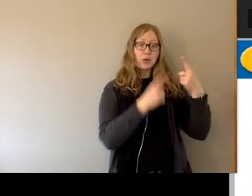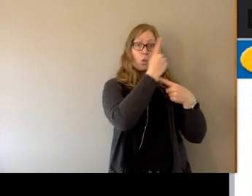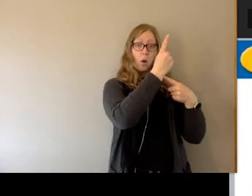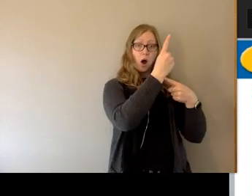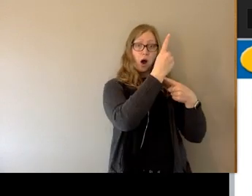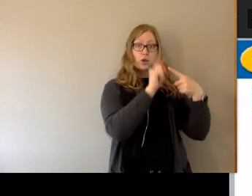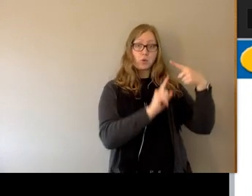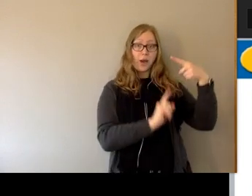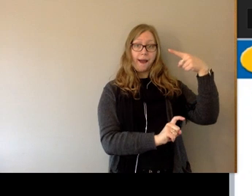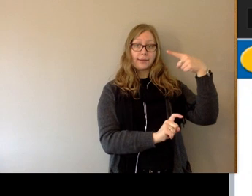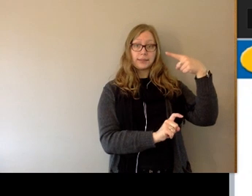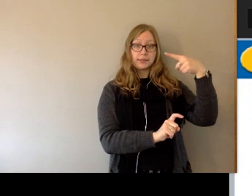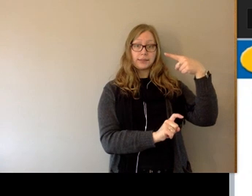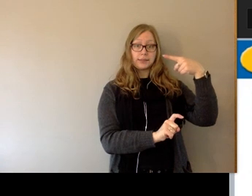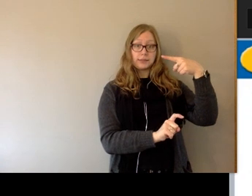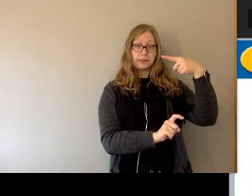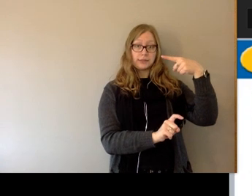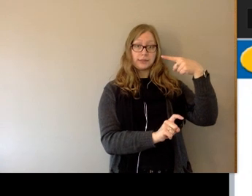this